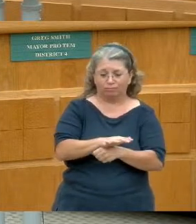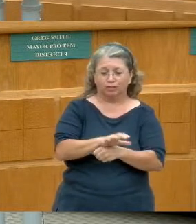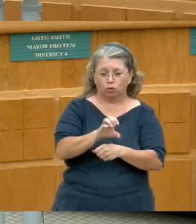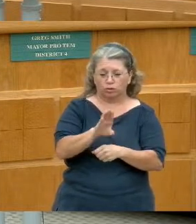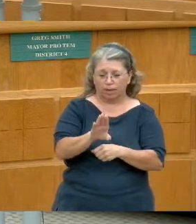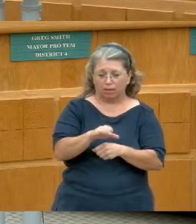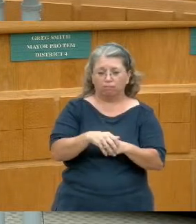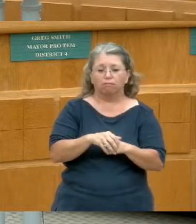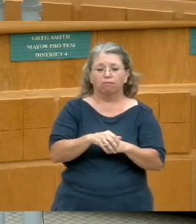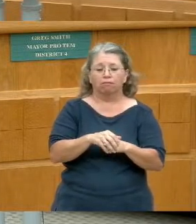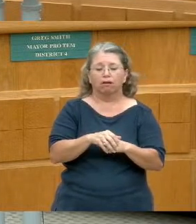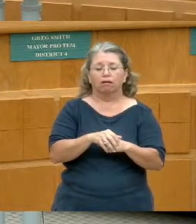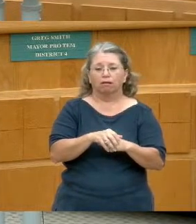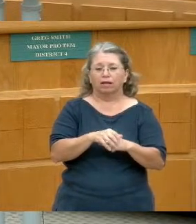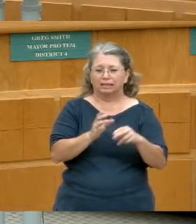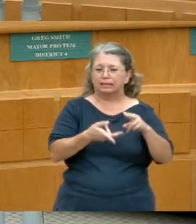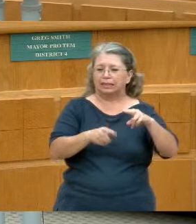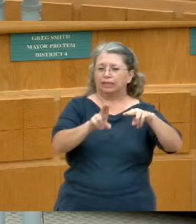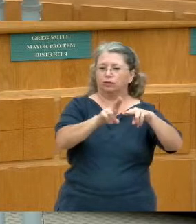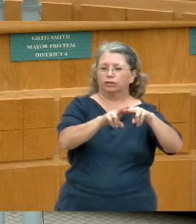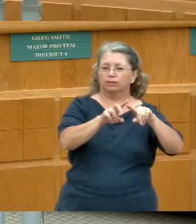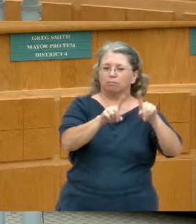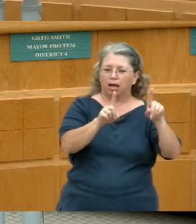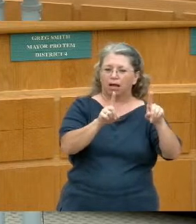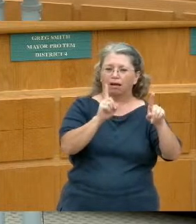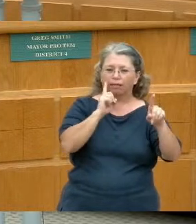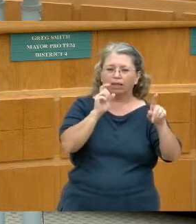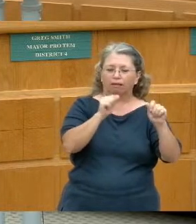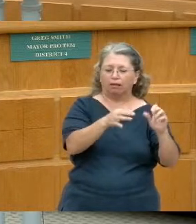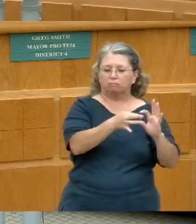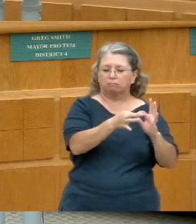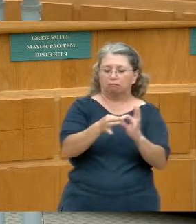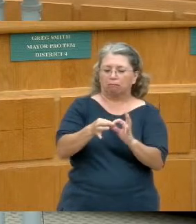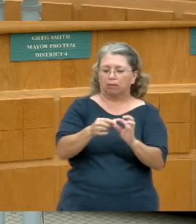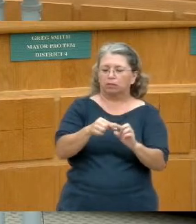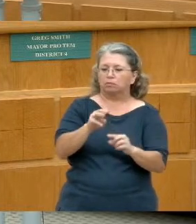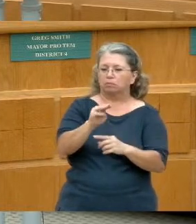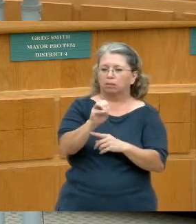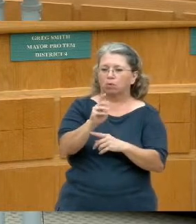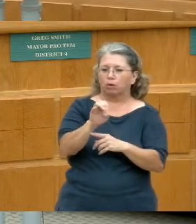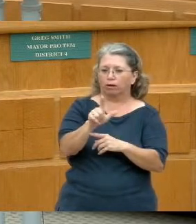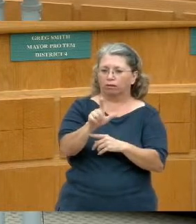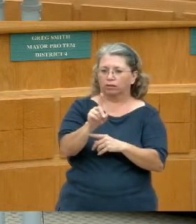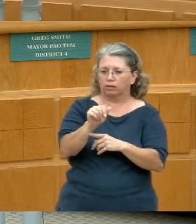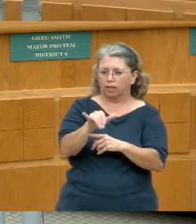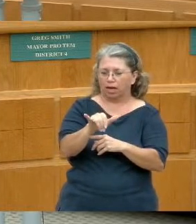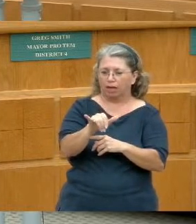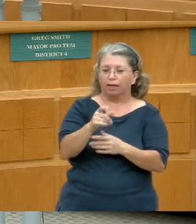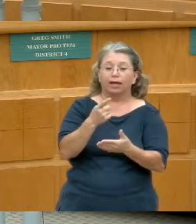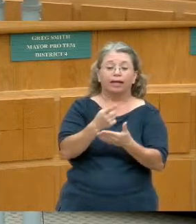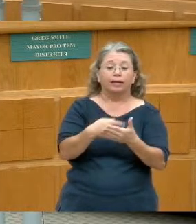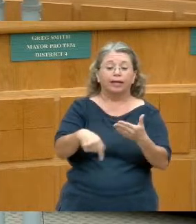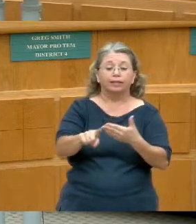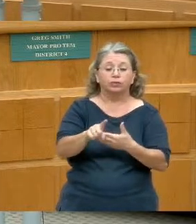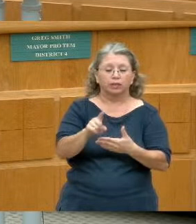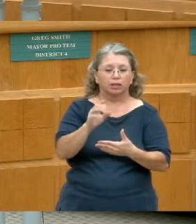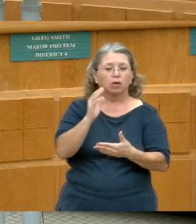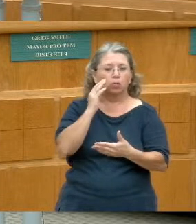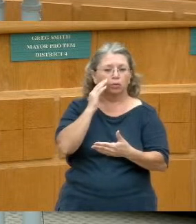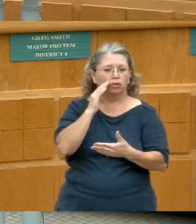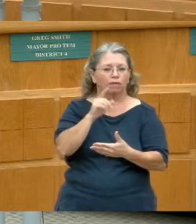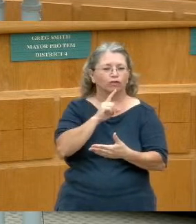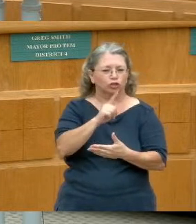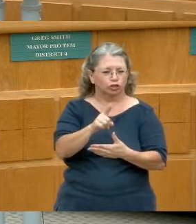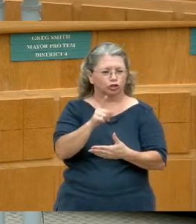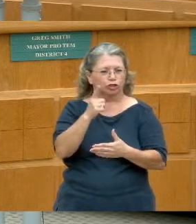Memorial Day. So we're seeing what looks like a Memorial Day bump. Next week we'll know for sure, because if it was a Memorial Day bump, we'll see it come back